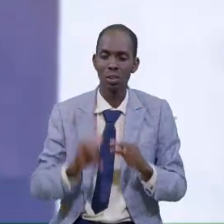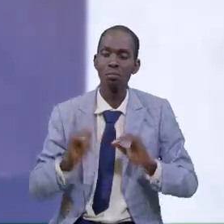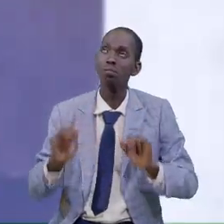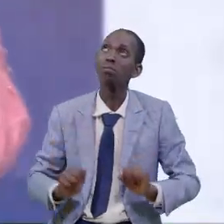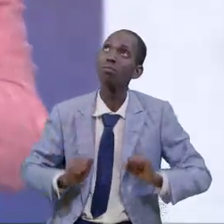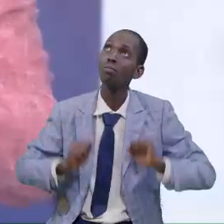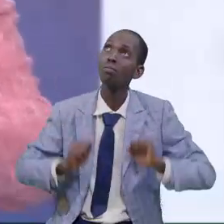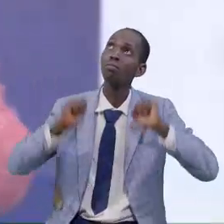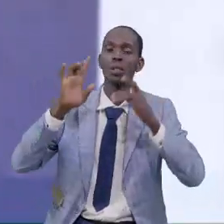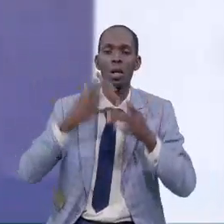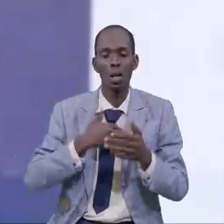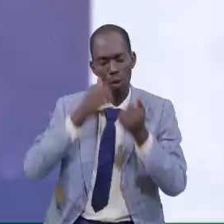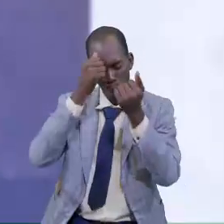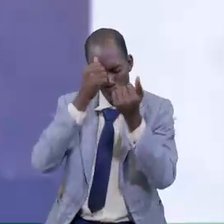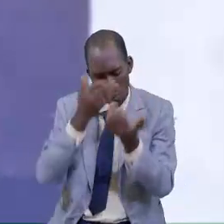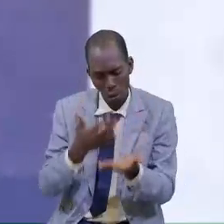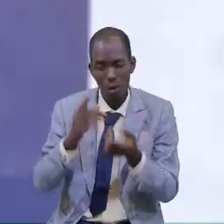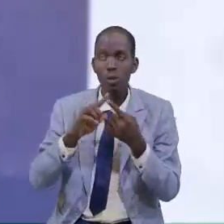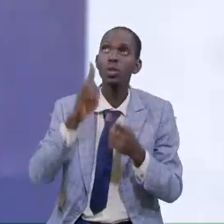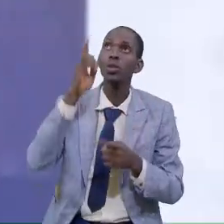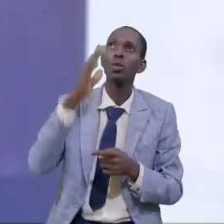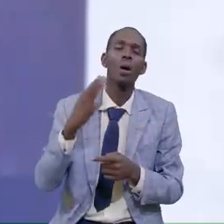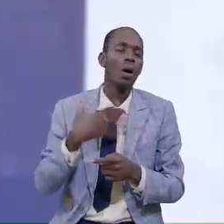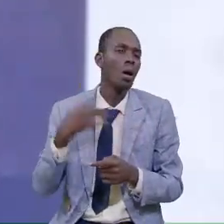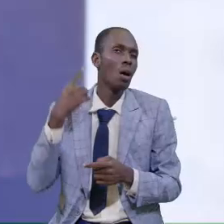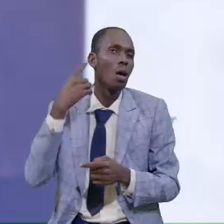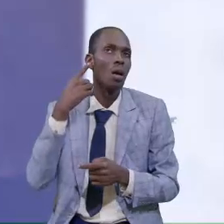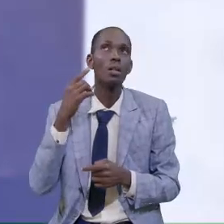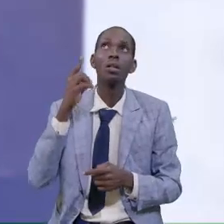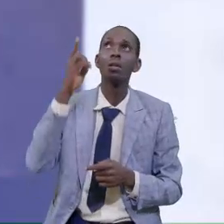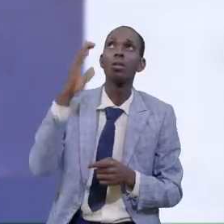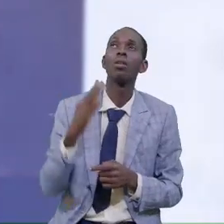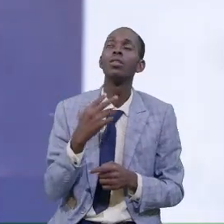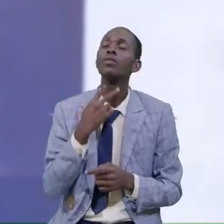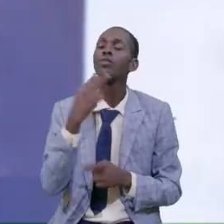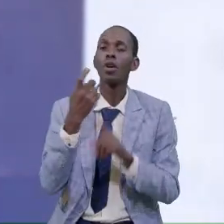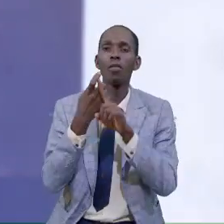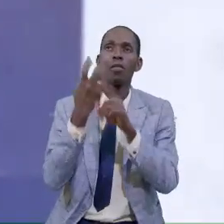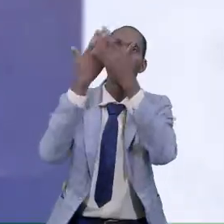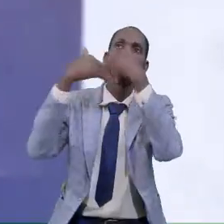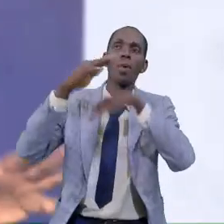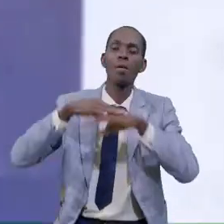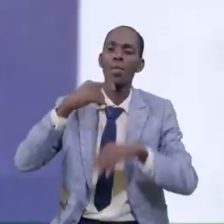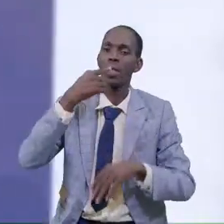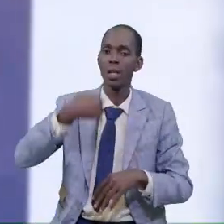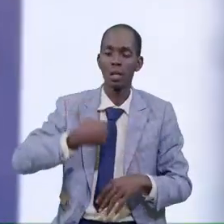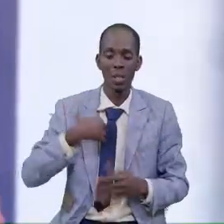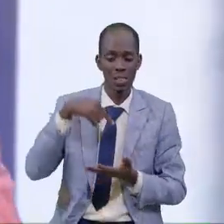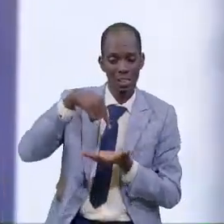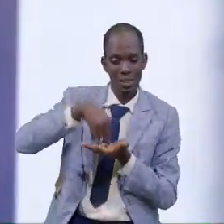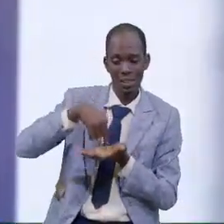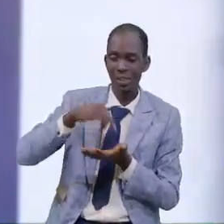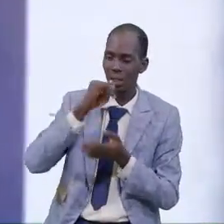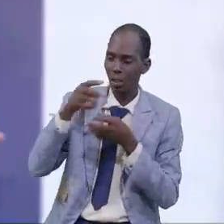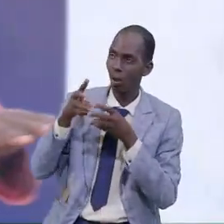and listening to the voice from heaven that says, this is the way to go upward. If